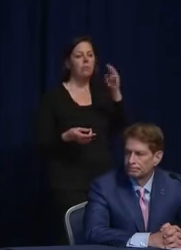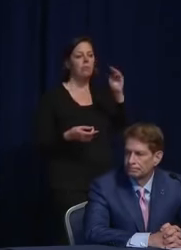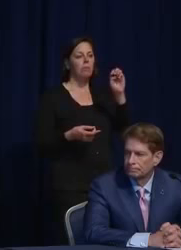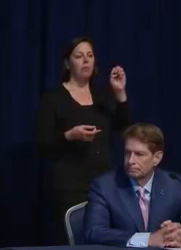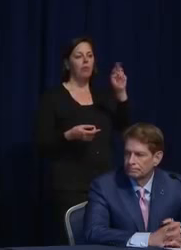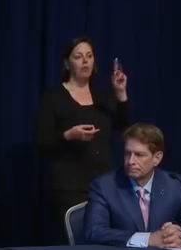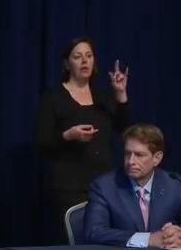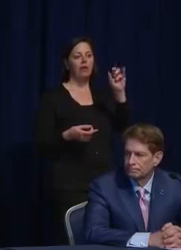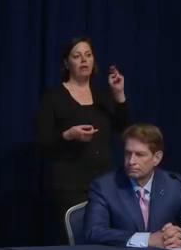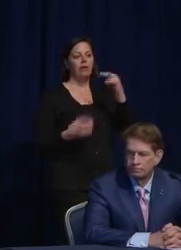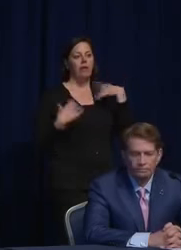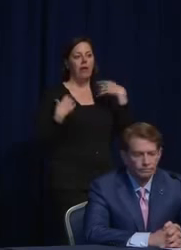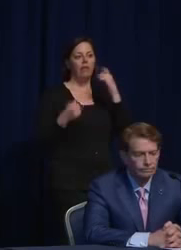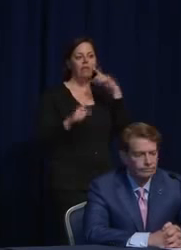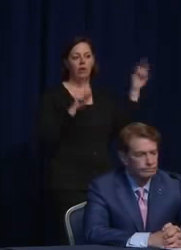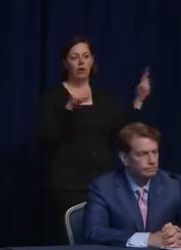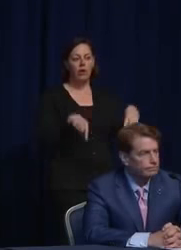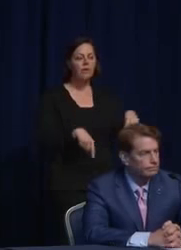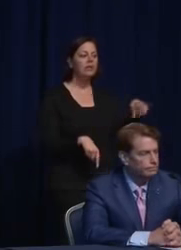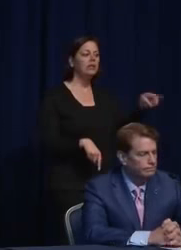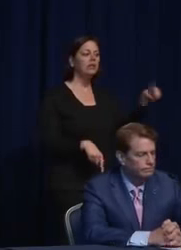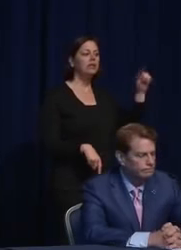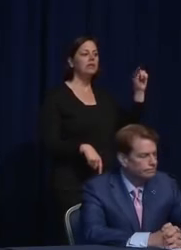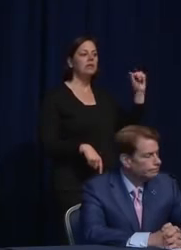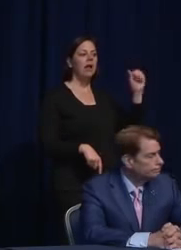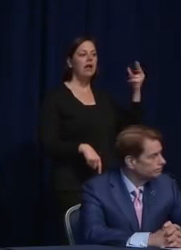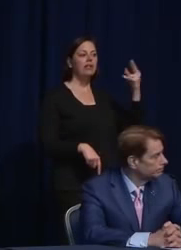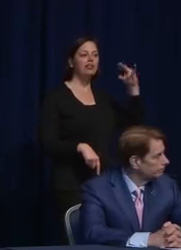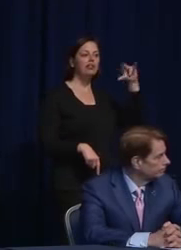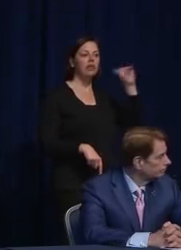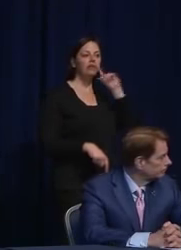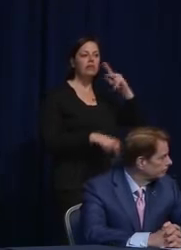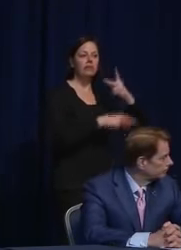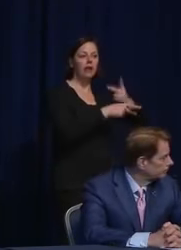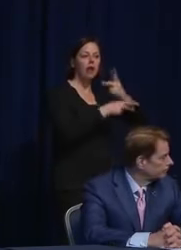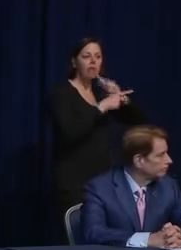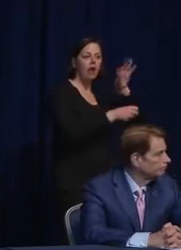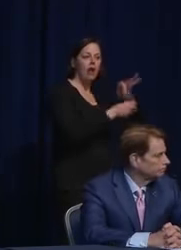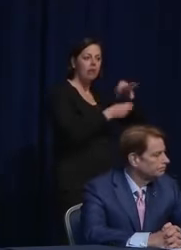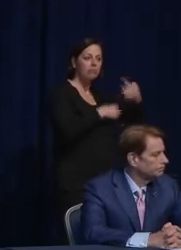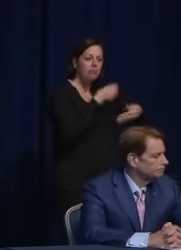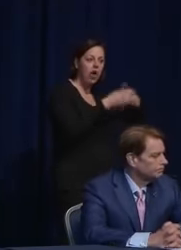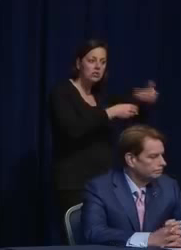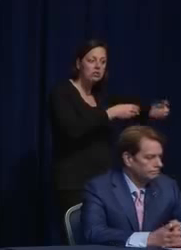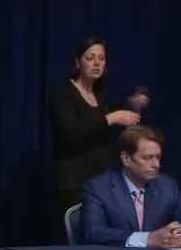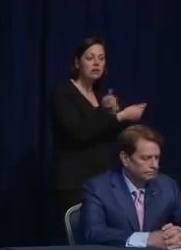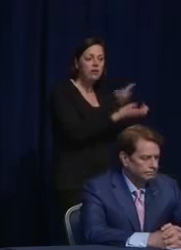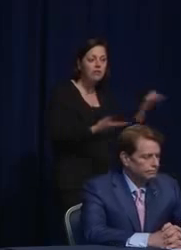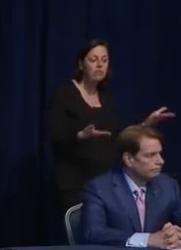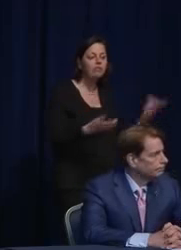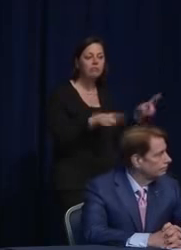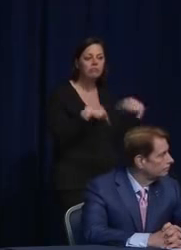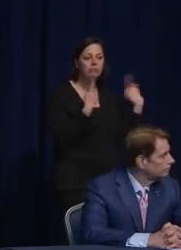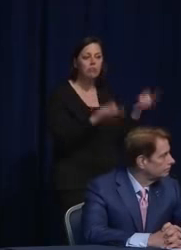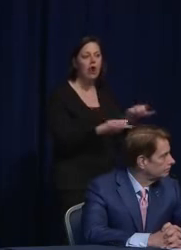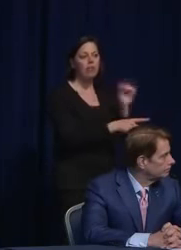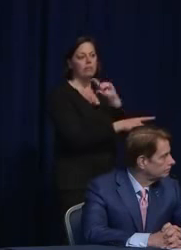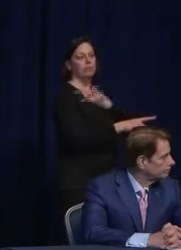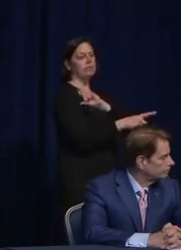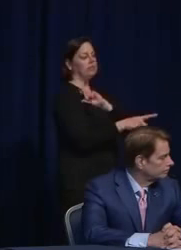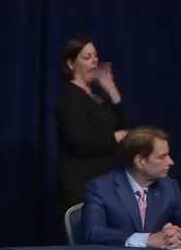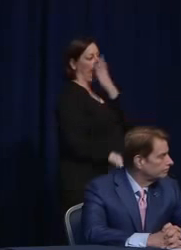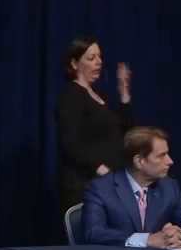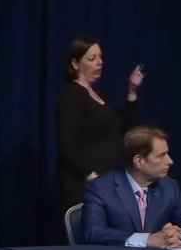in and day out. To Isha, thanks for not just being here, but overseeing our elections and for the decisions you've made. And Pat, for everything you